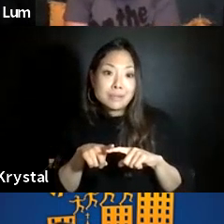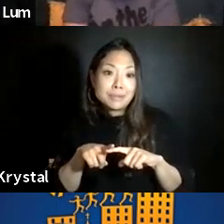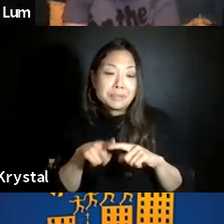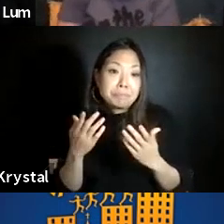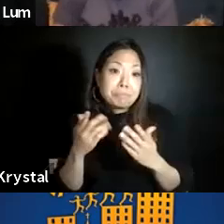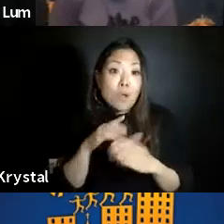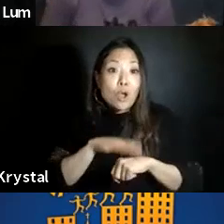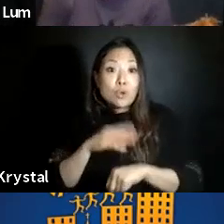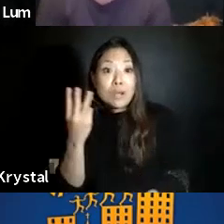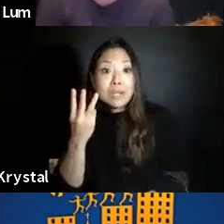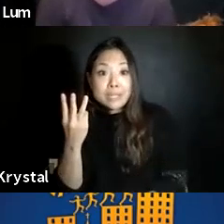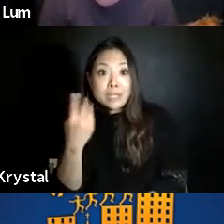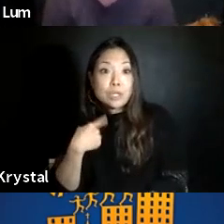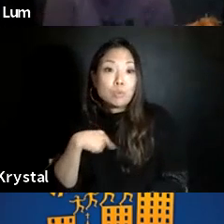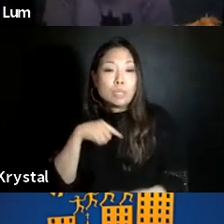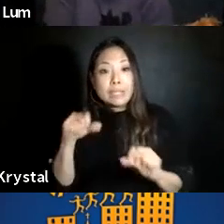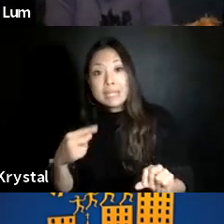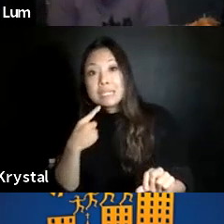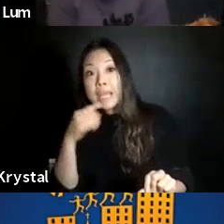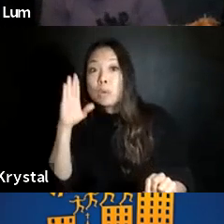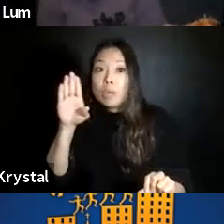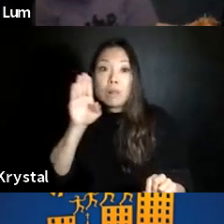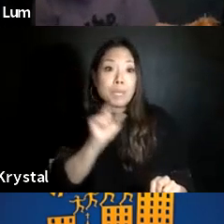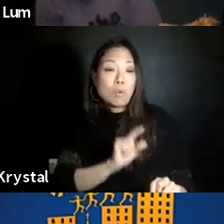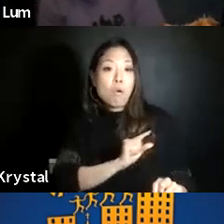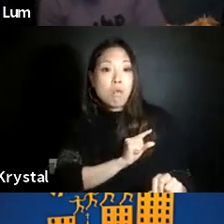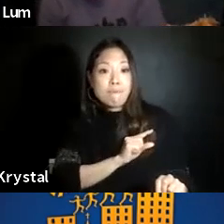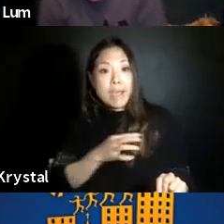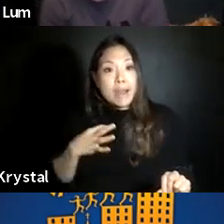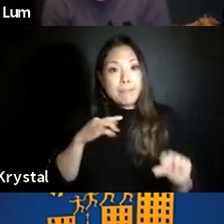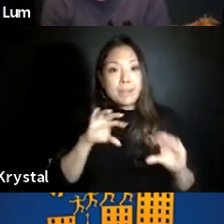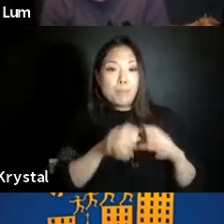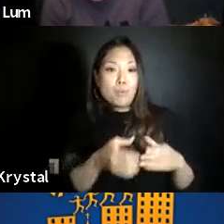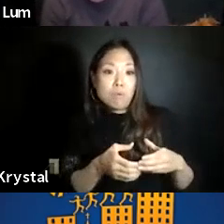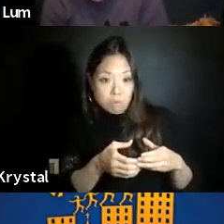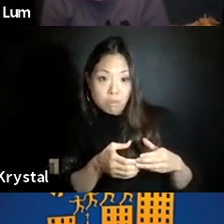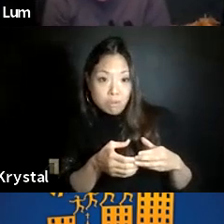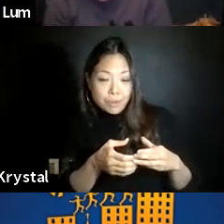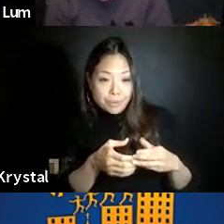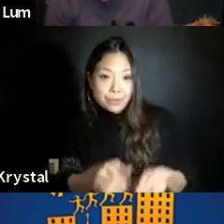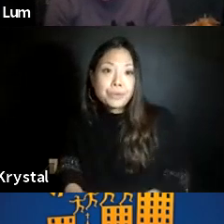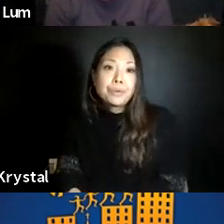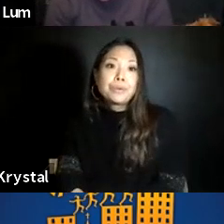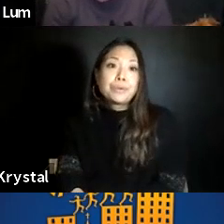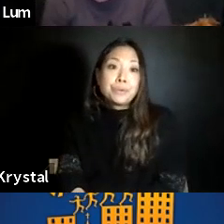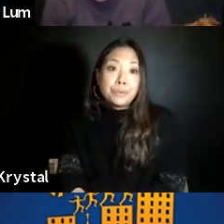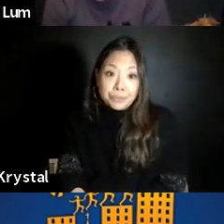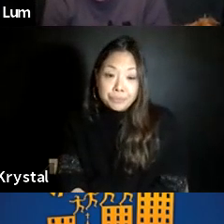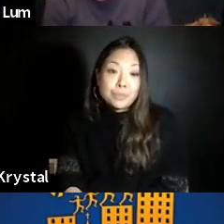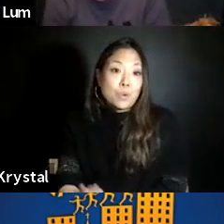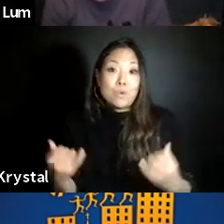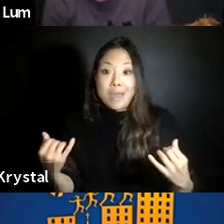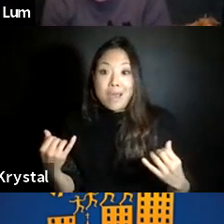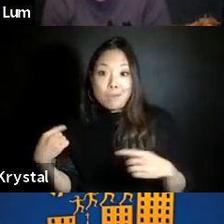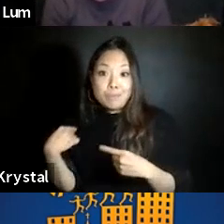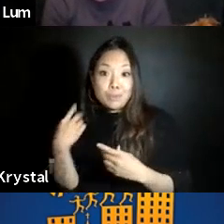be a qualified applicant pool. And so we've spent a couple of hours going